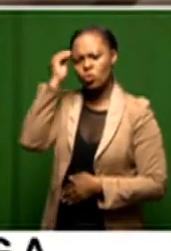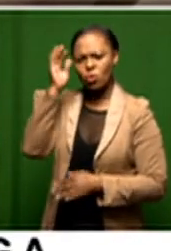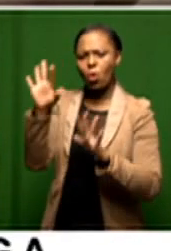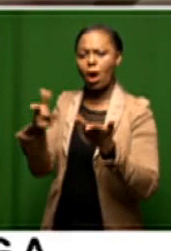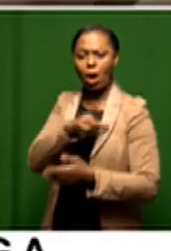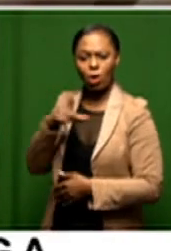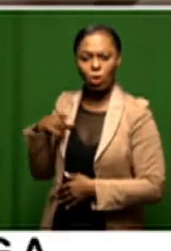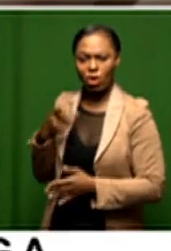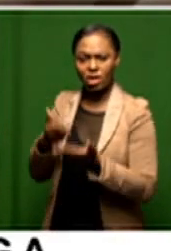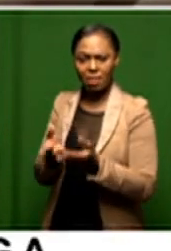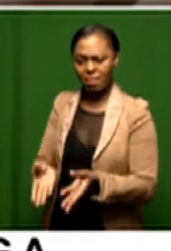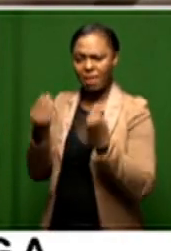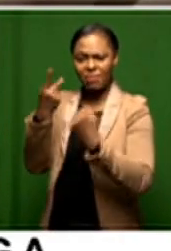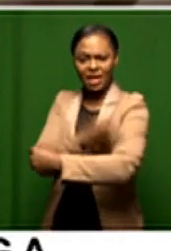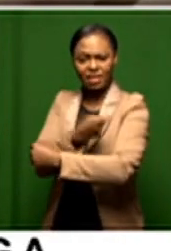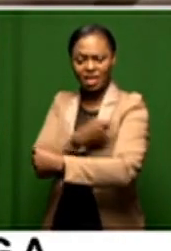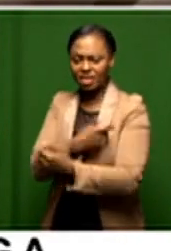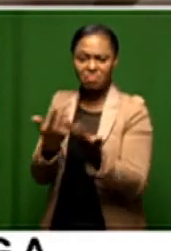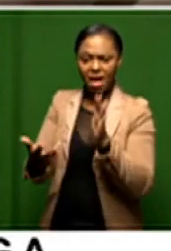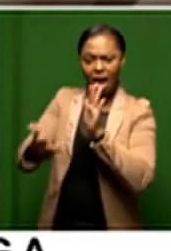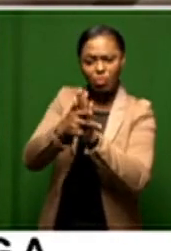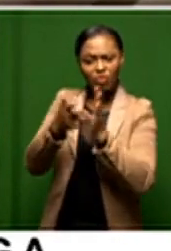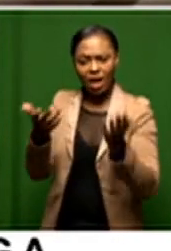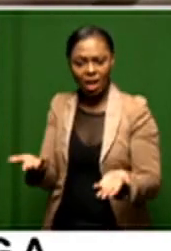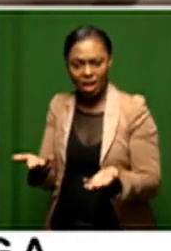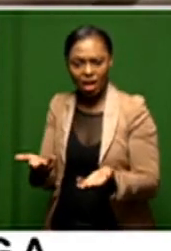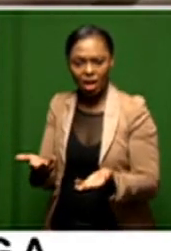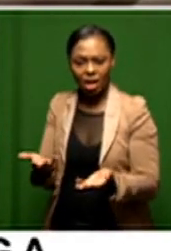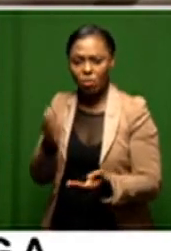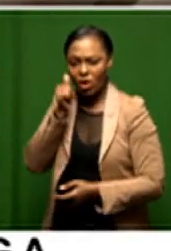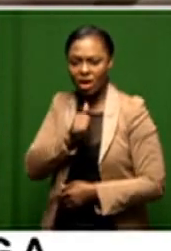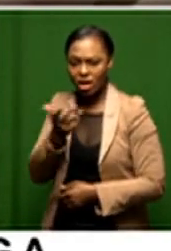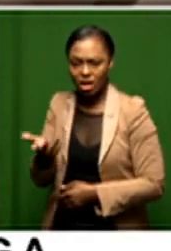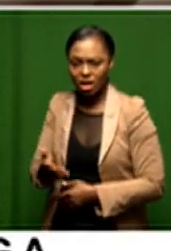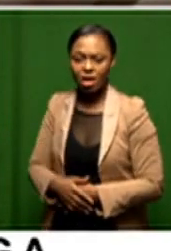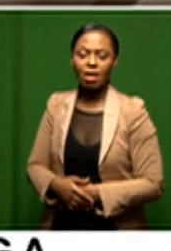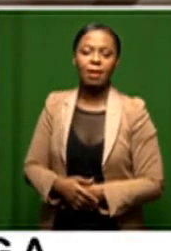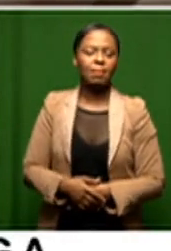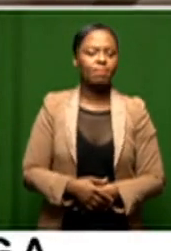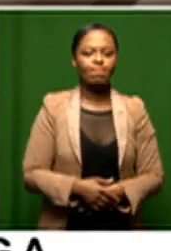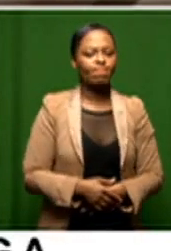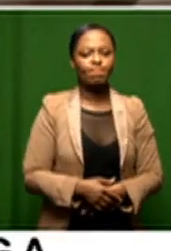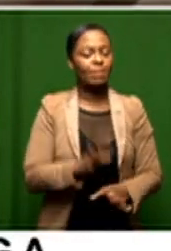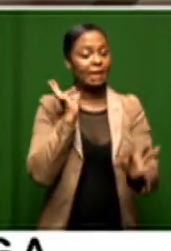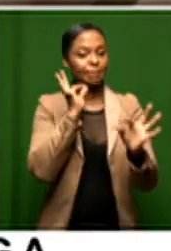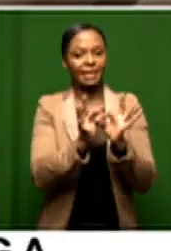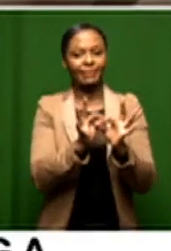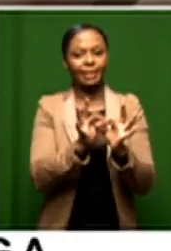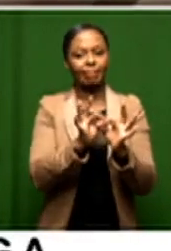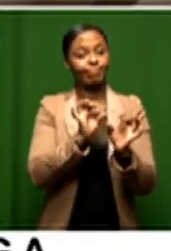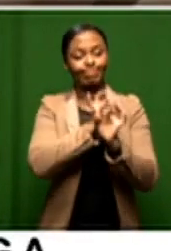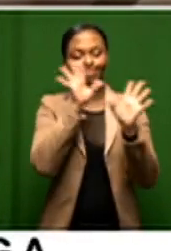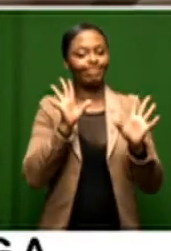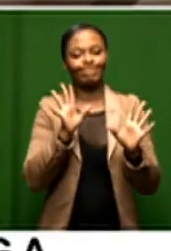take to get any vaccination approval at this point, Ryan? I have no specific indication.